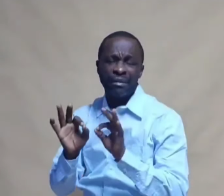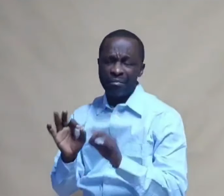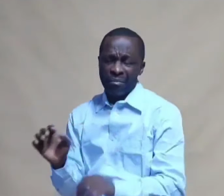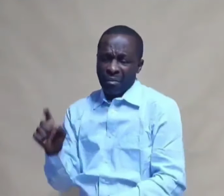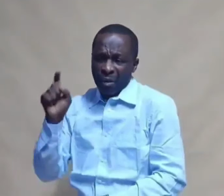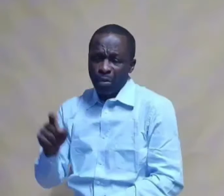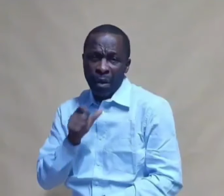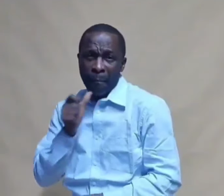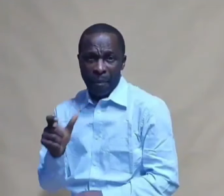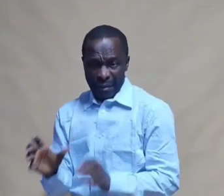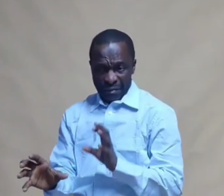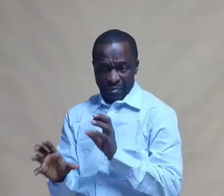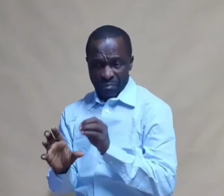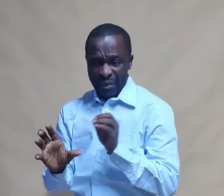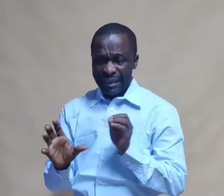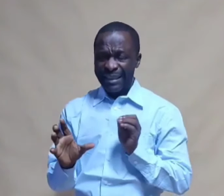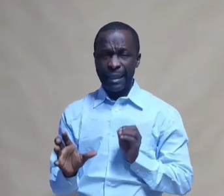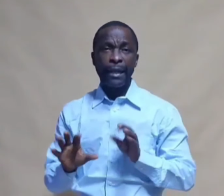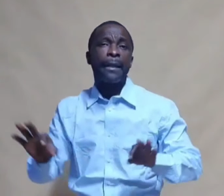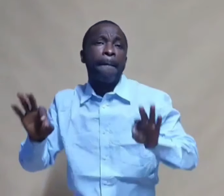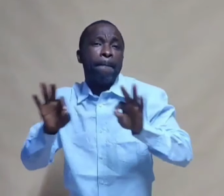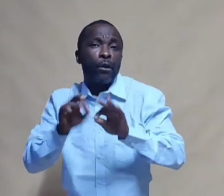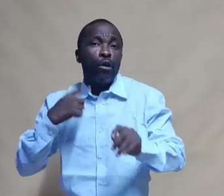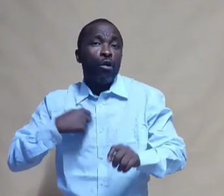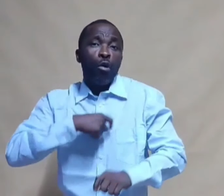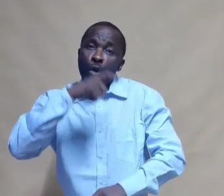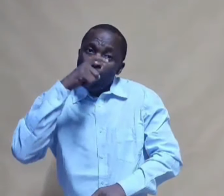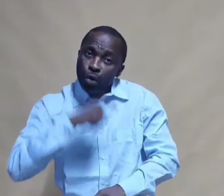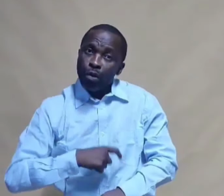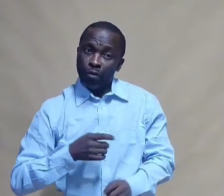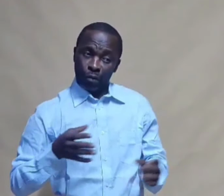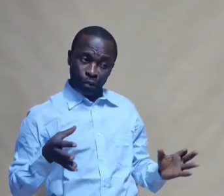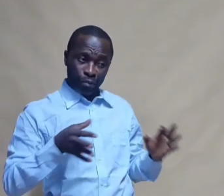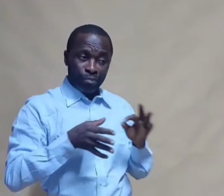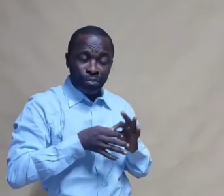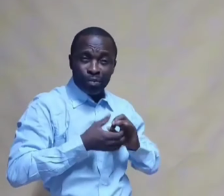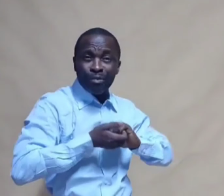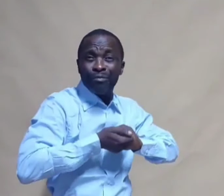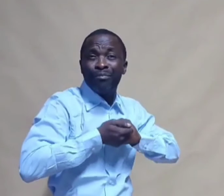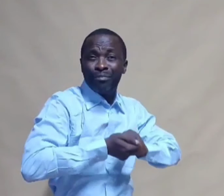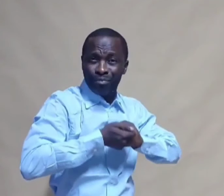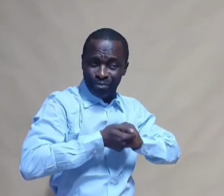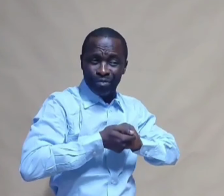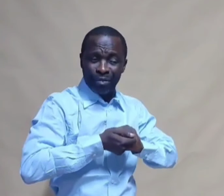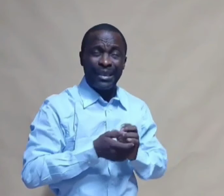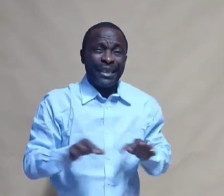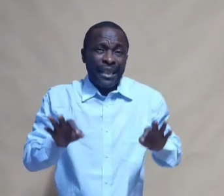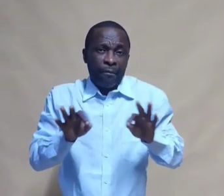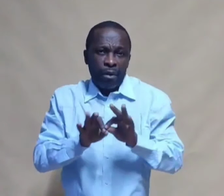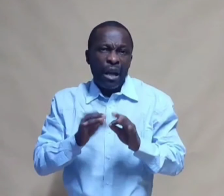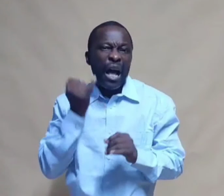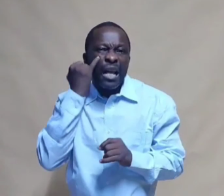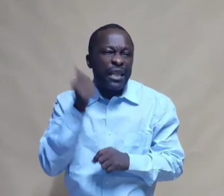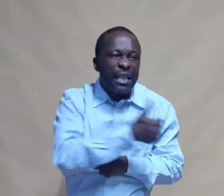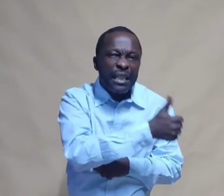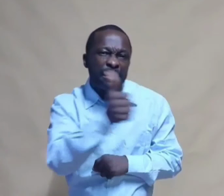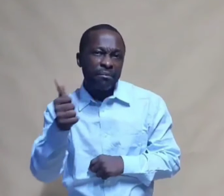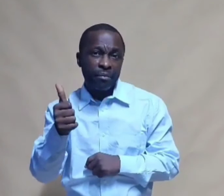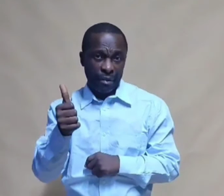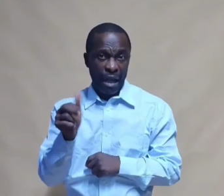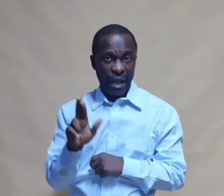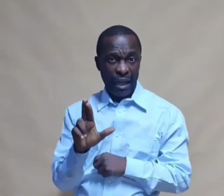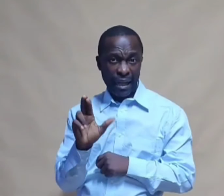level. Here are some of the effects of racism. 1. Psychological effect. People